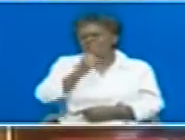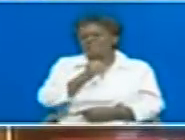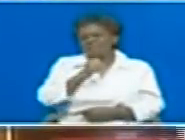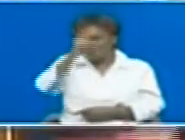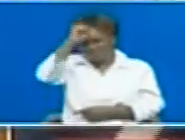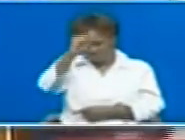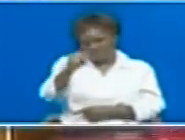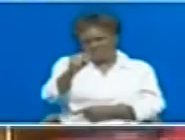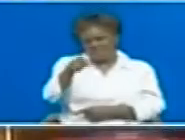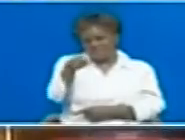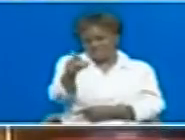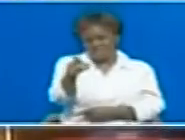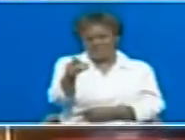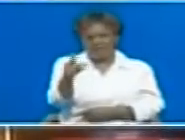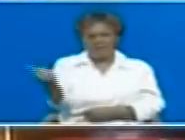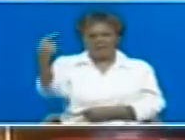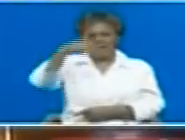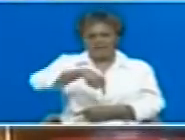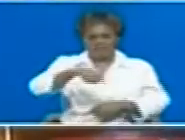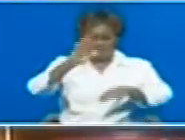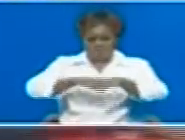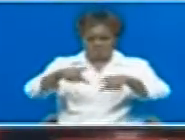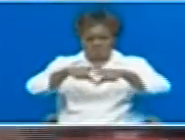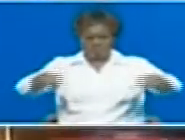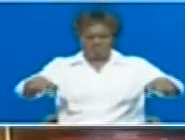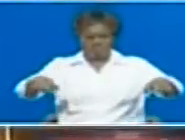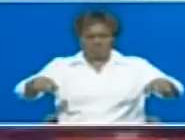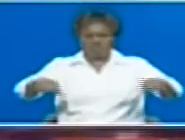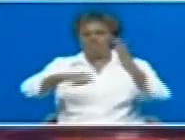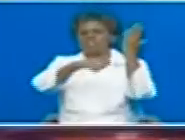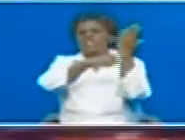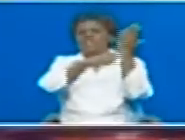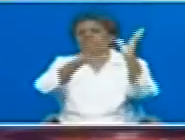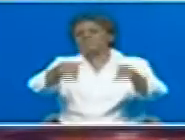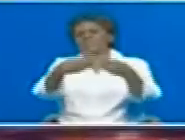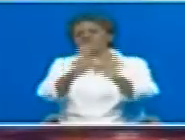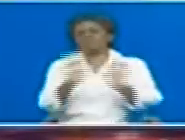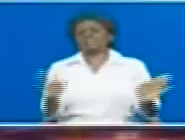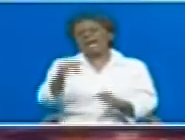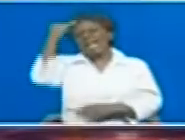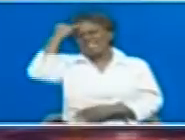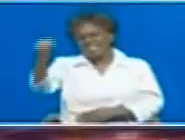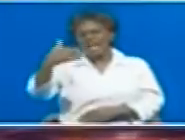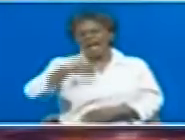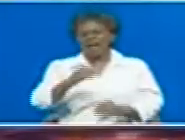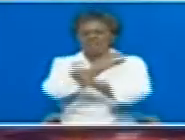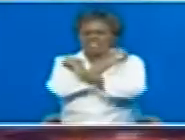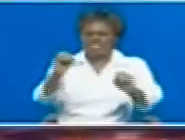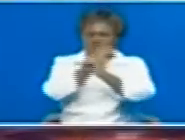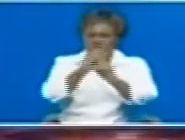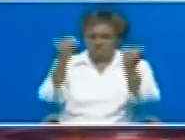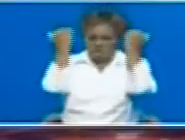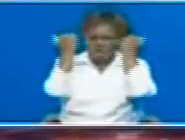pure ignorance, comes here on the bench and just tables a name because it's friendly for him. No, he has no idea that case was prosecuted by the High